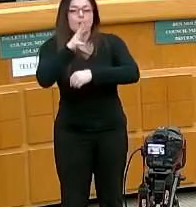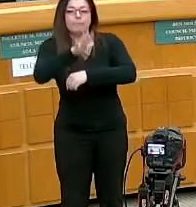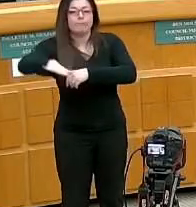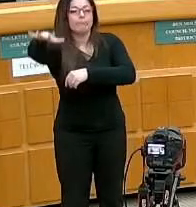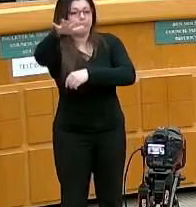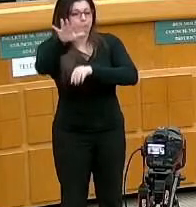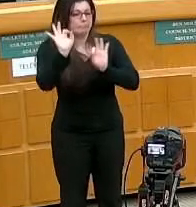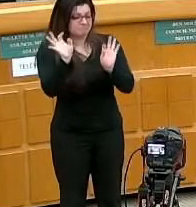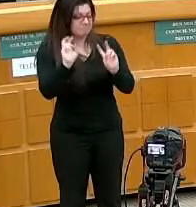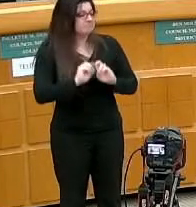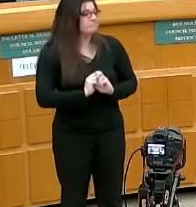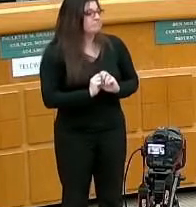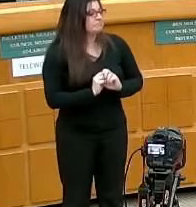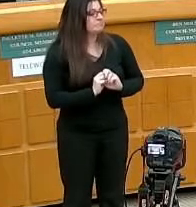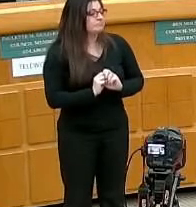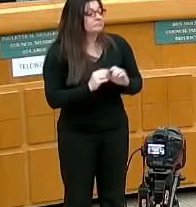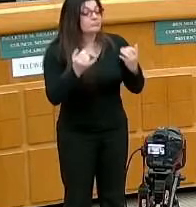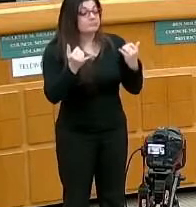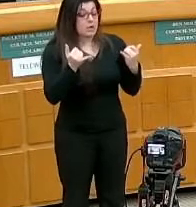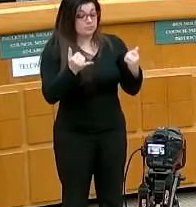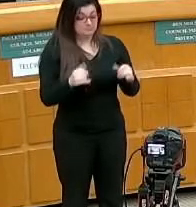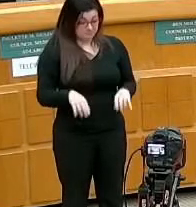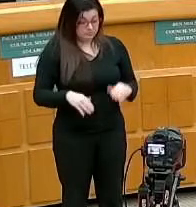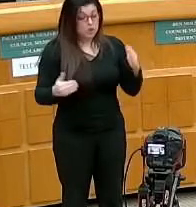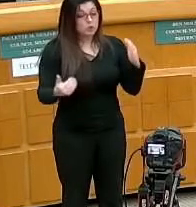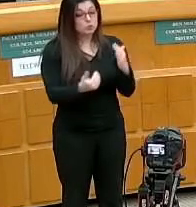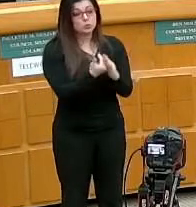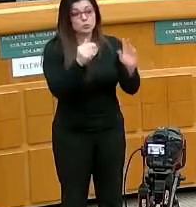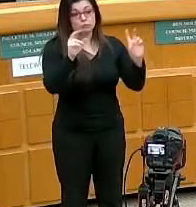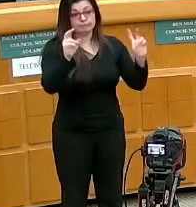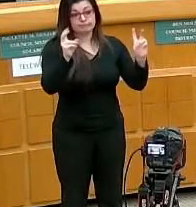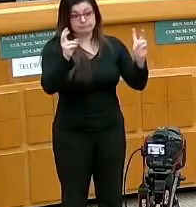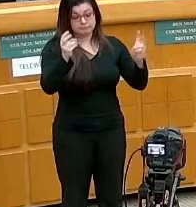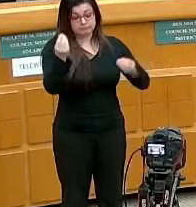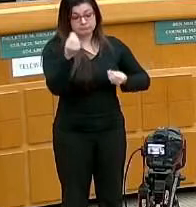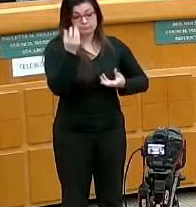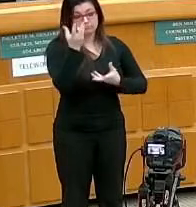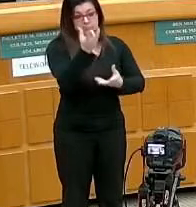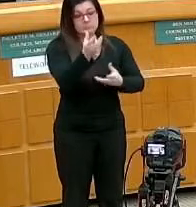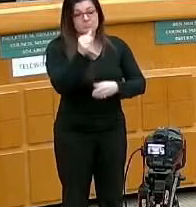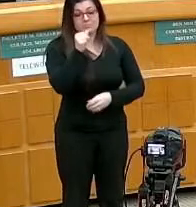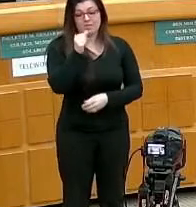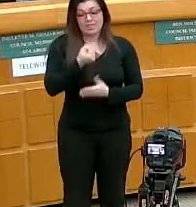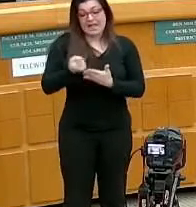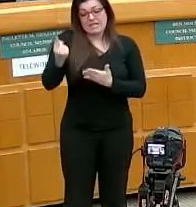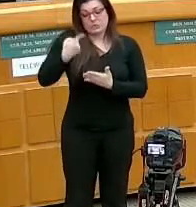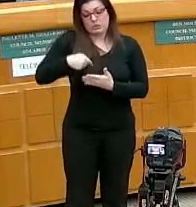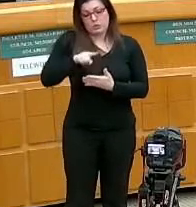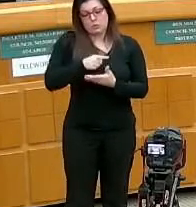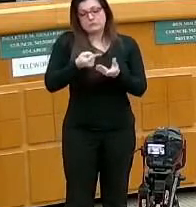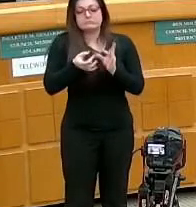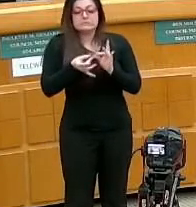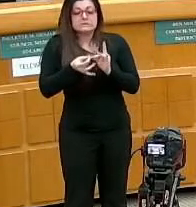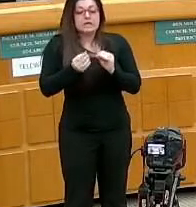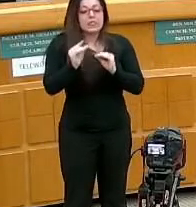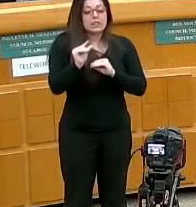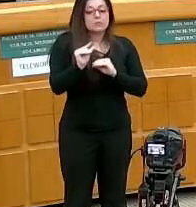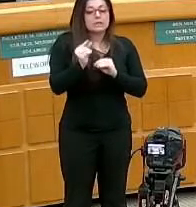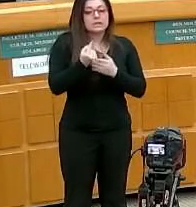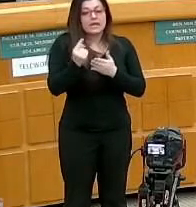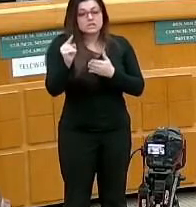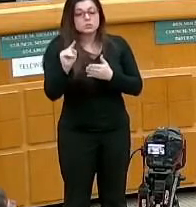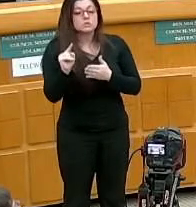then what I'm going to tell you now is new information. We talked to the community last week about getting this and beginning to report on it